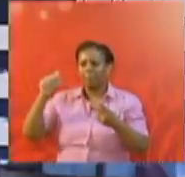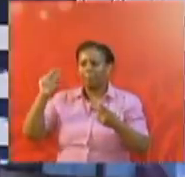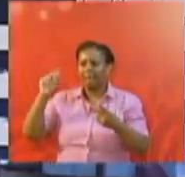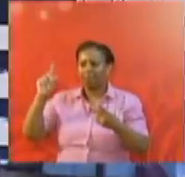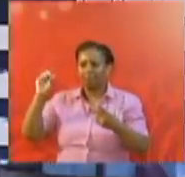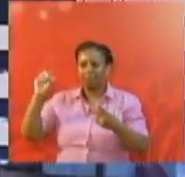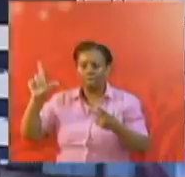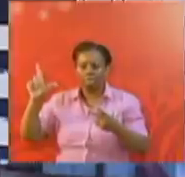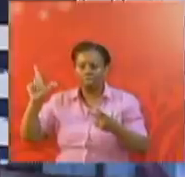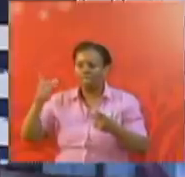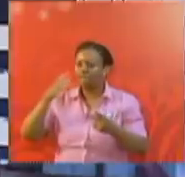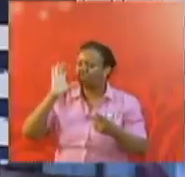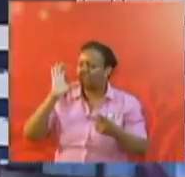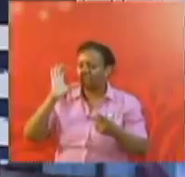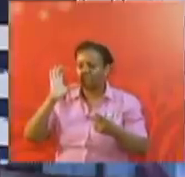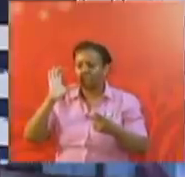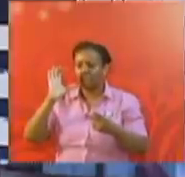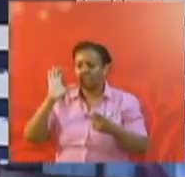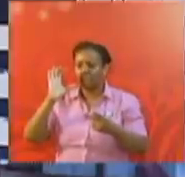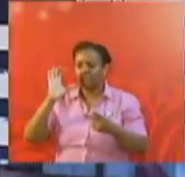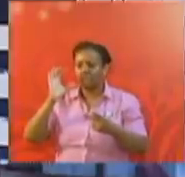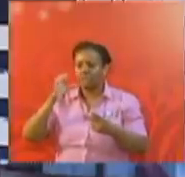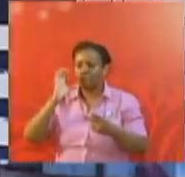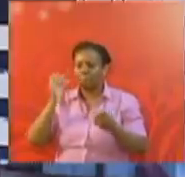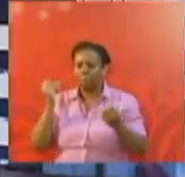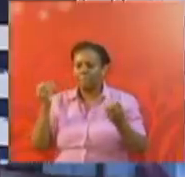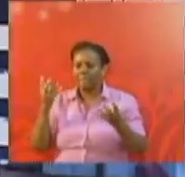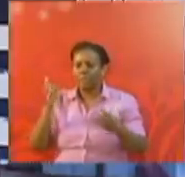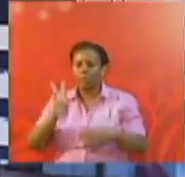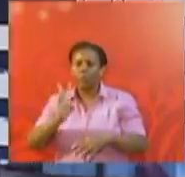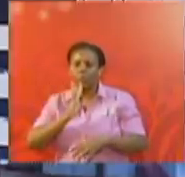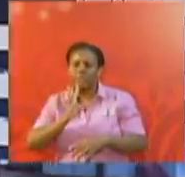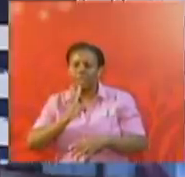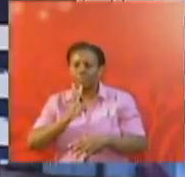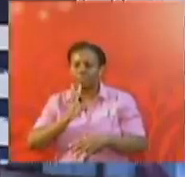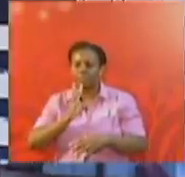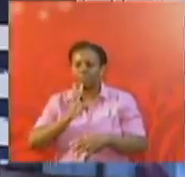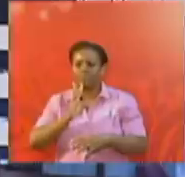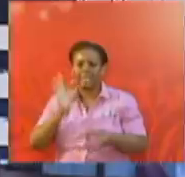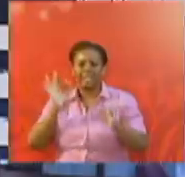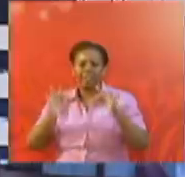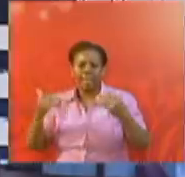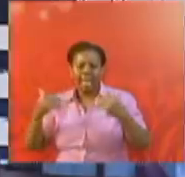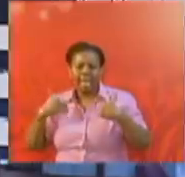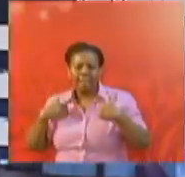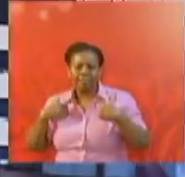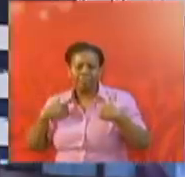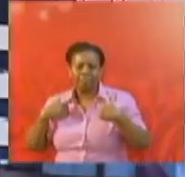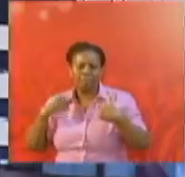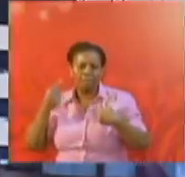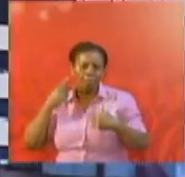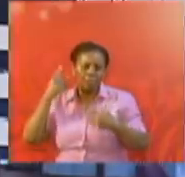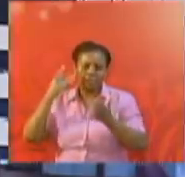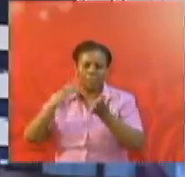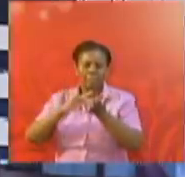your normal diabetic or hypertension medicines, you continue that as normal. Okay, there's no other COVID